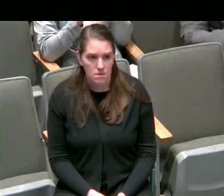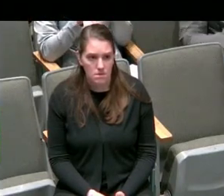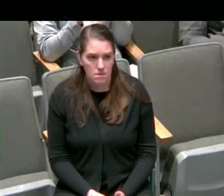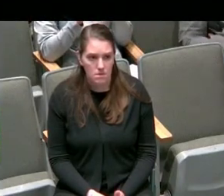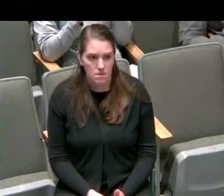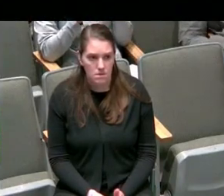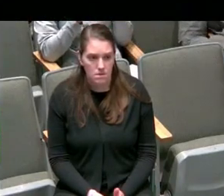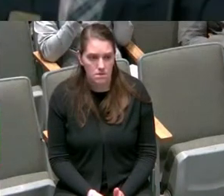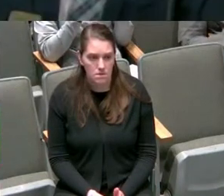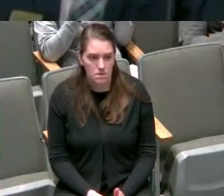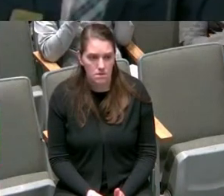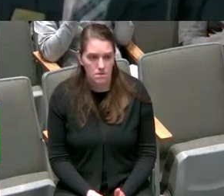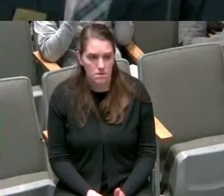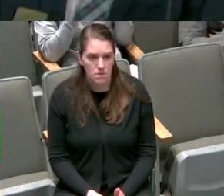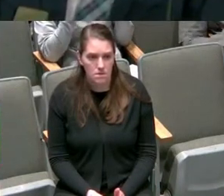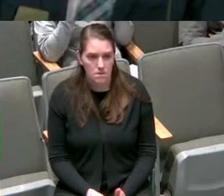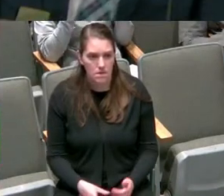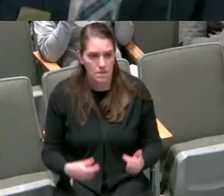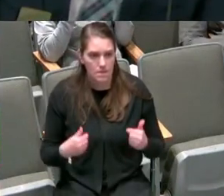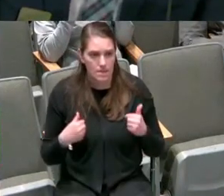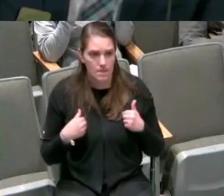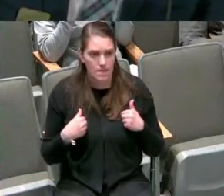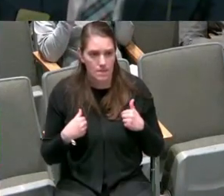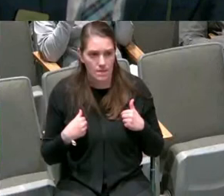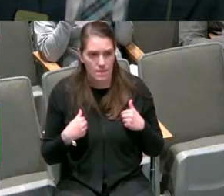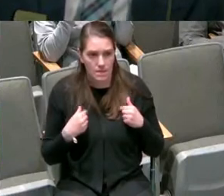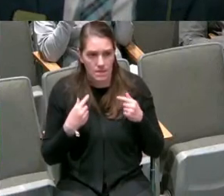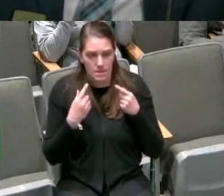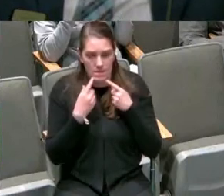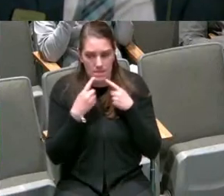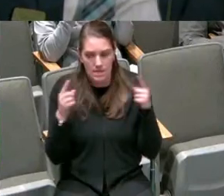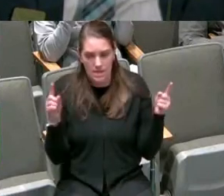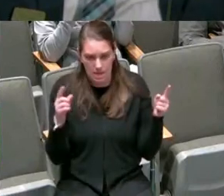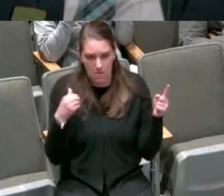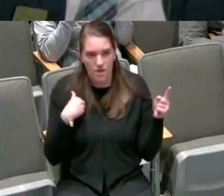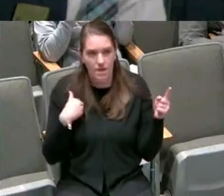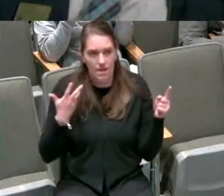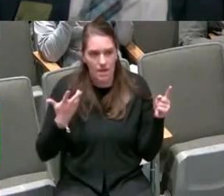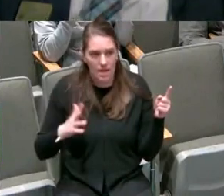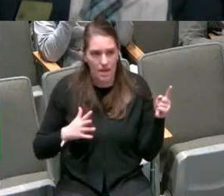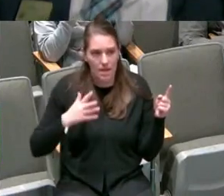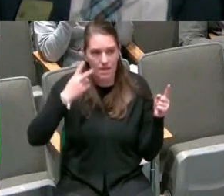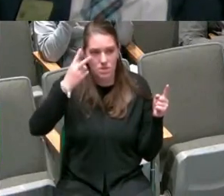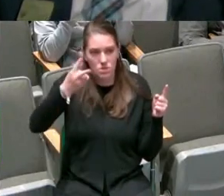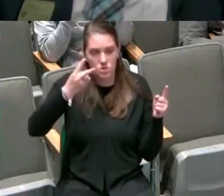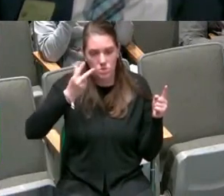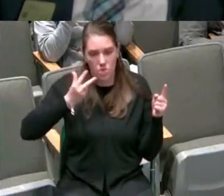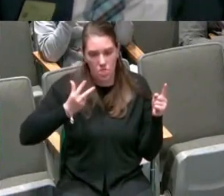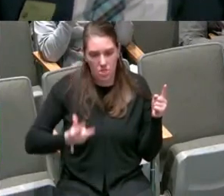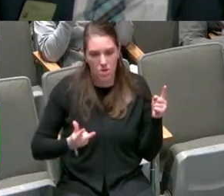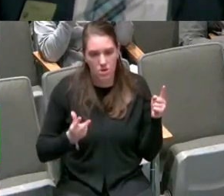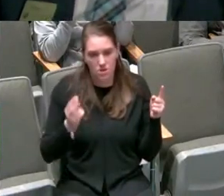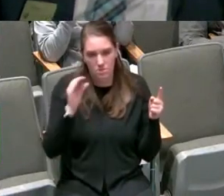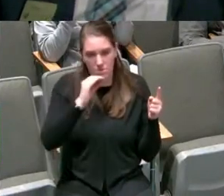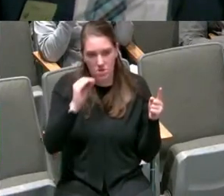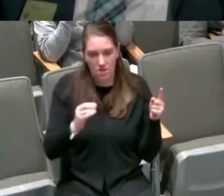no I declare that we had two-thirds majority in that Voice vote